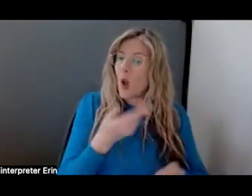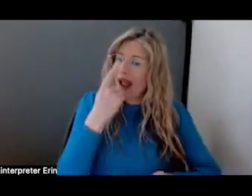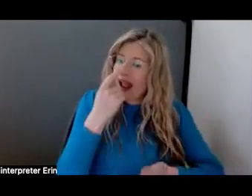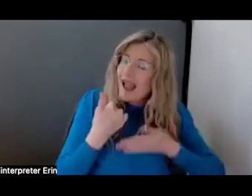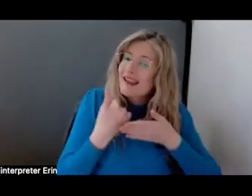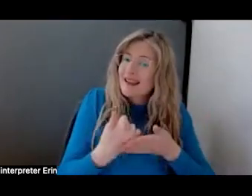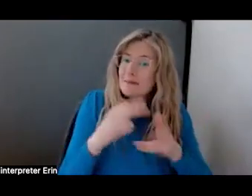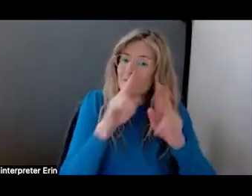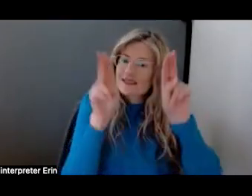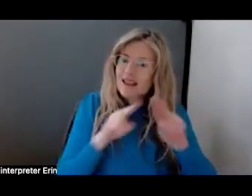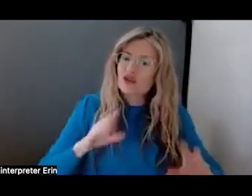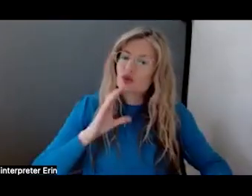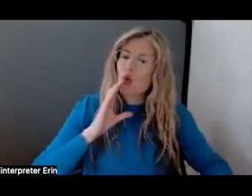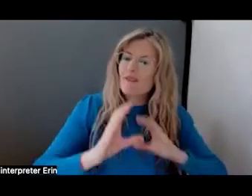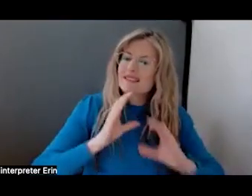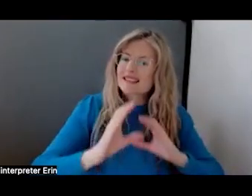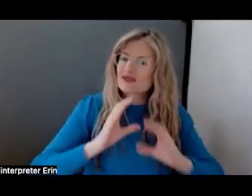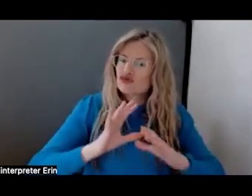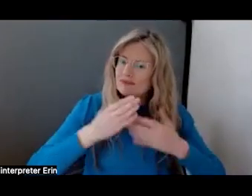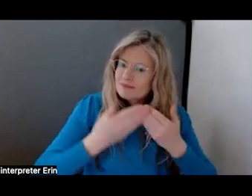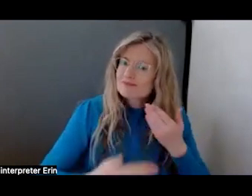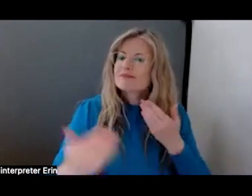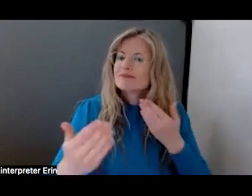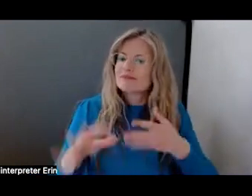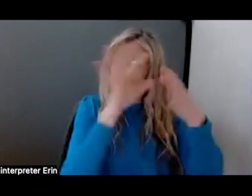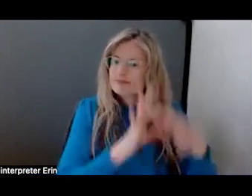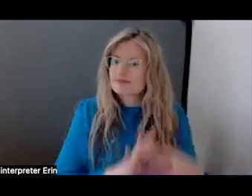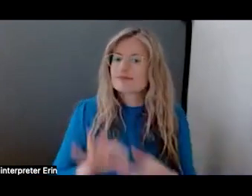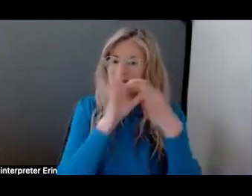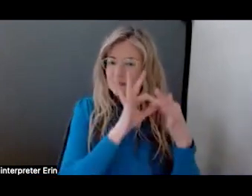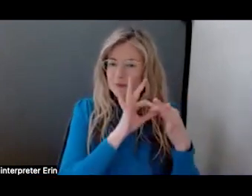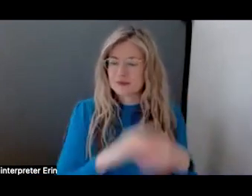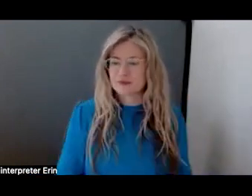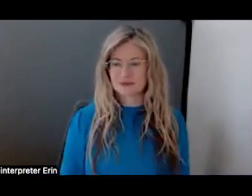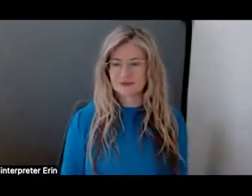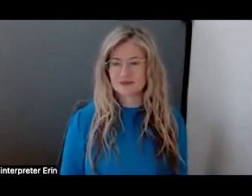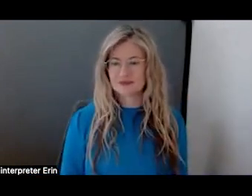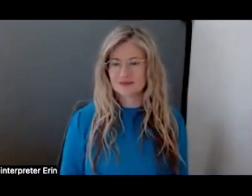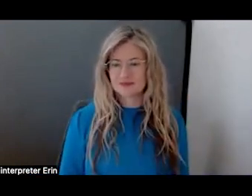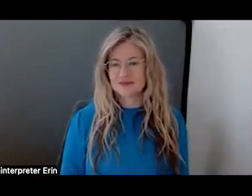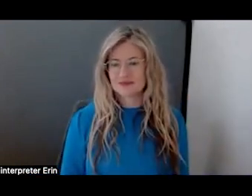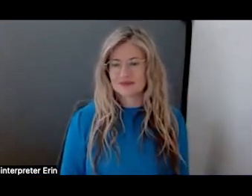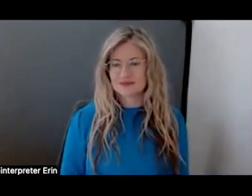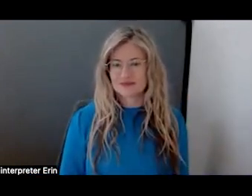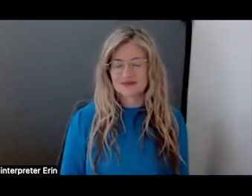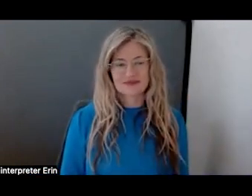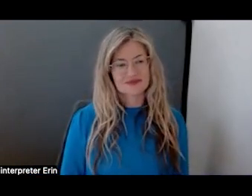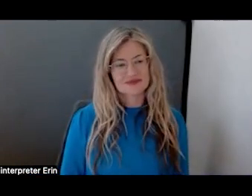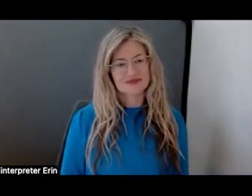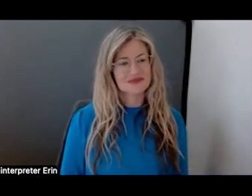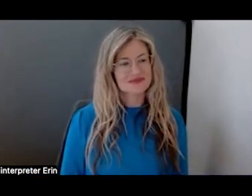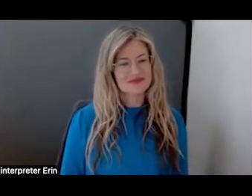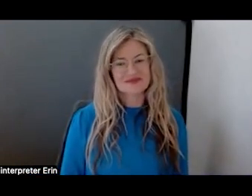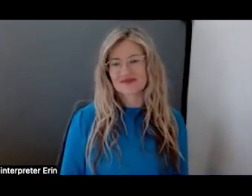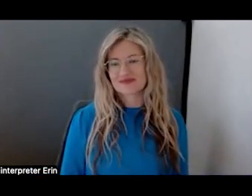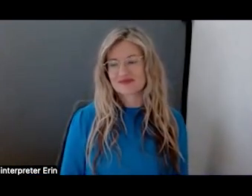continue engaging in a dialogue. Very well. L'ultima volta al pubblico se avete, perché c'è ancora spazio forse per una domanda. We